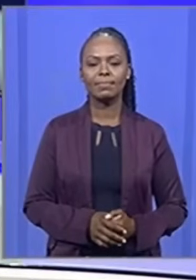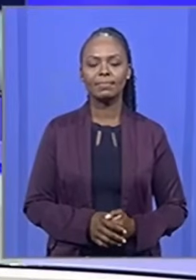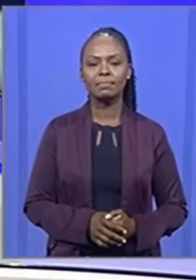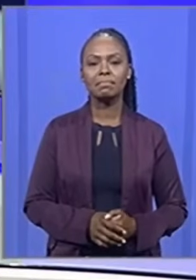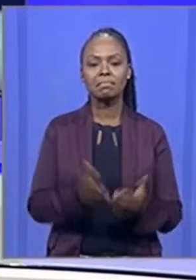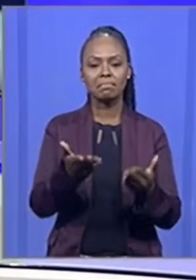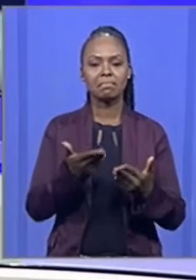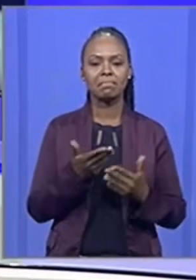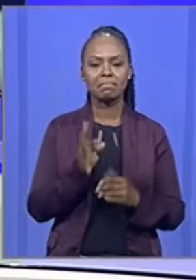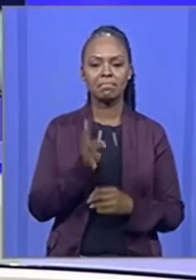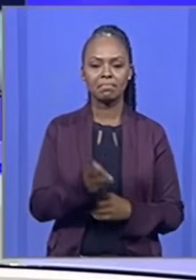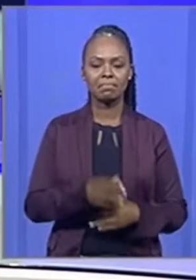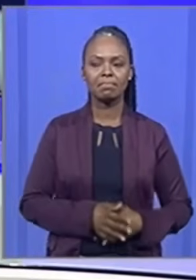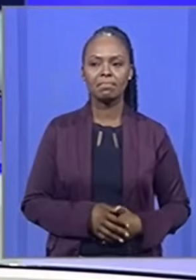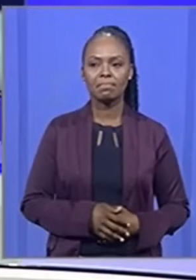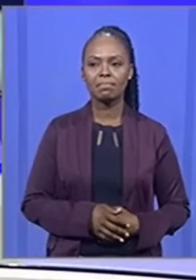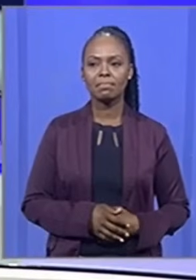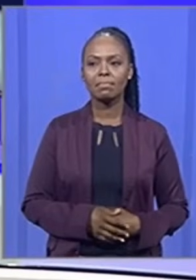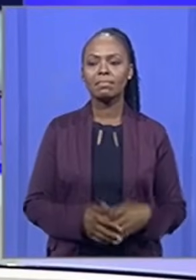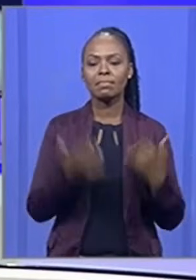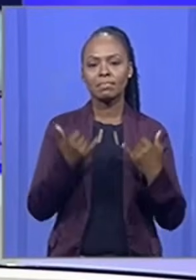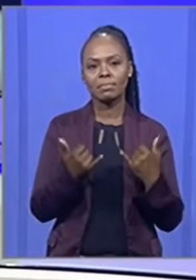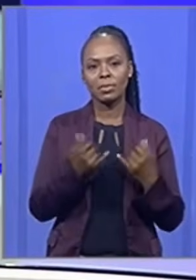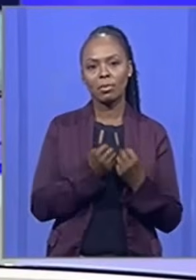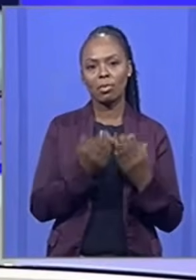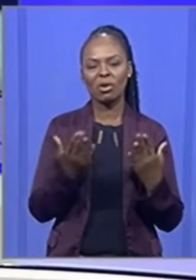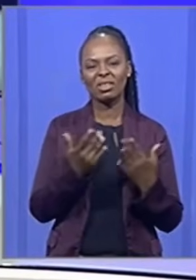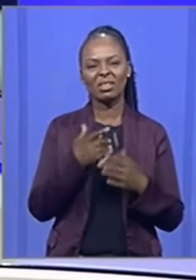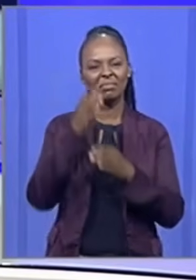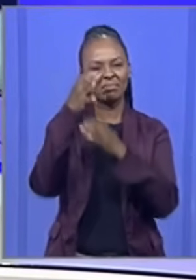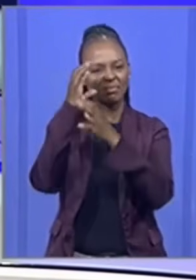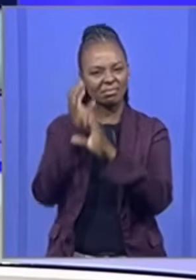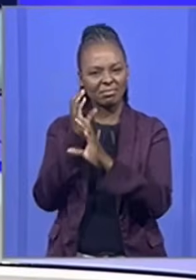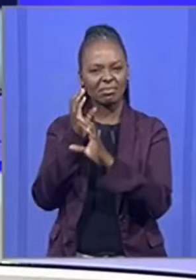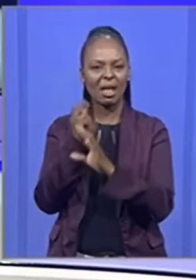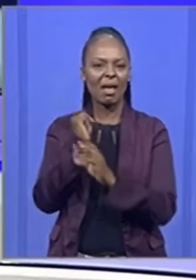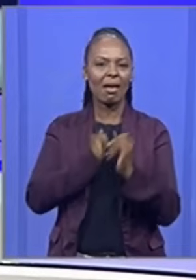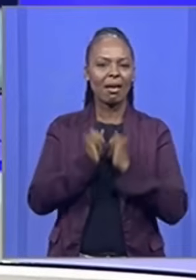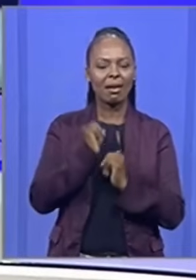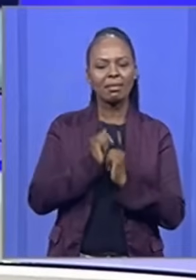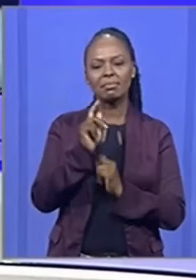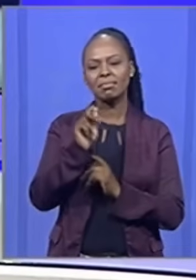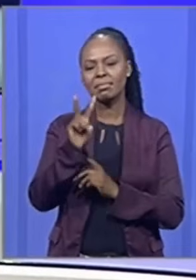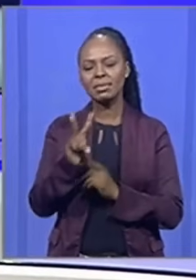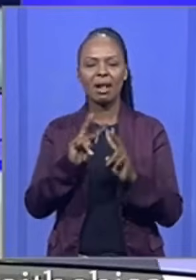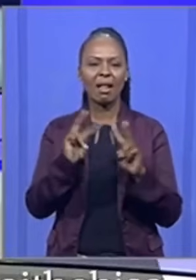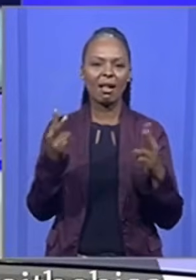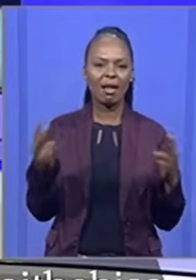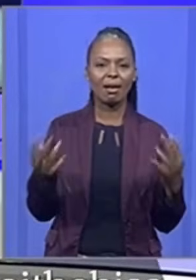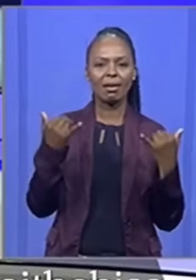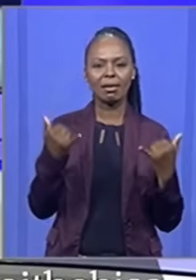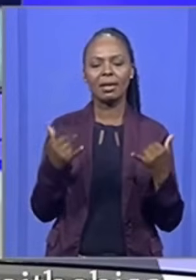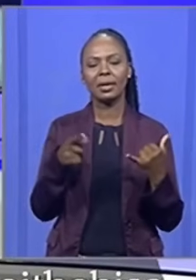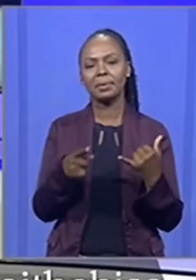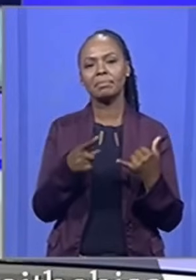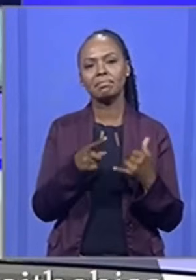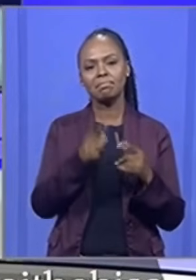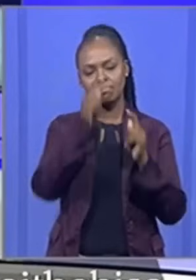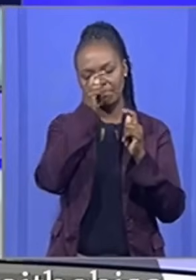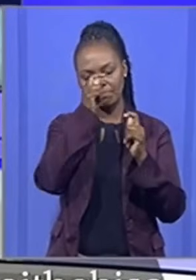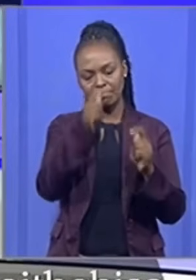Harbele ro amoele mohi ba hlaeletseng ka mahetla industry ya difilimo ba entsa le go tsa ithabiso ba lebise bantswe a tlhompho